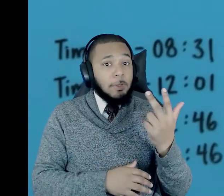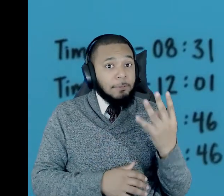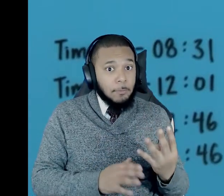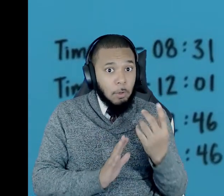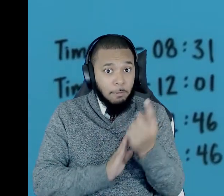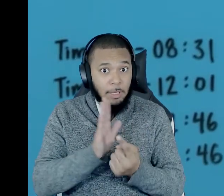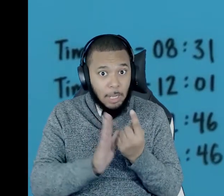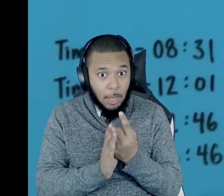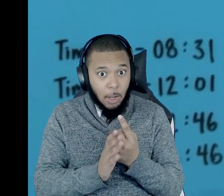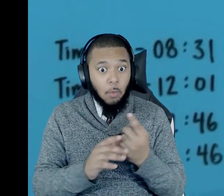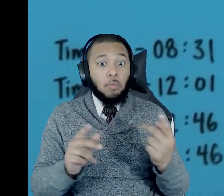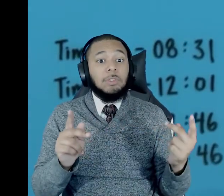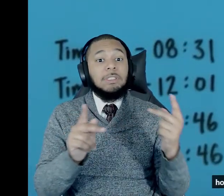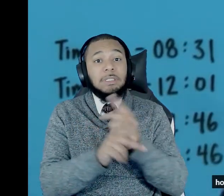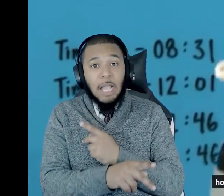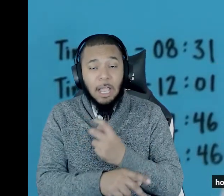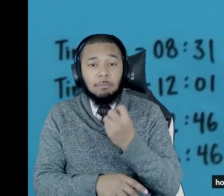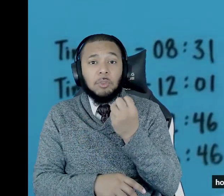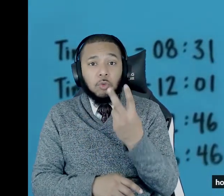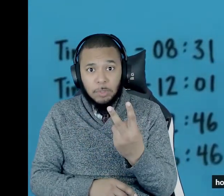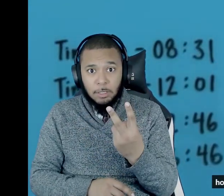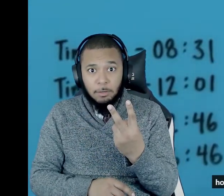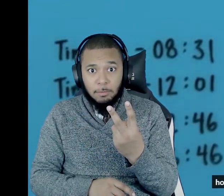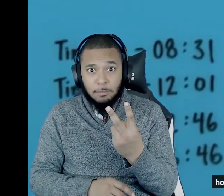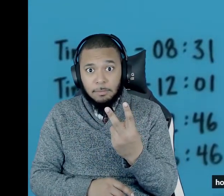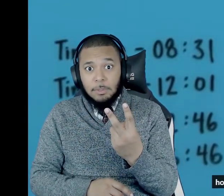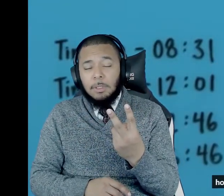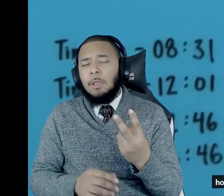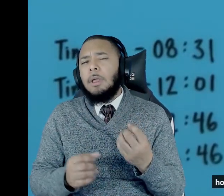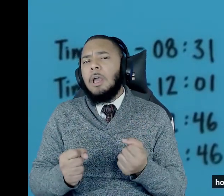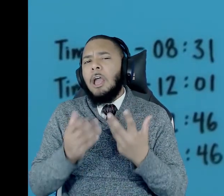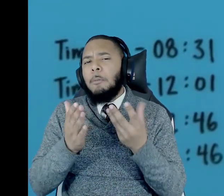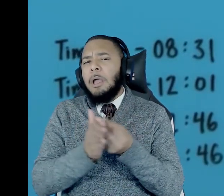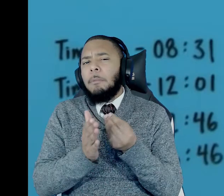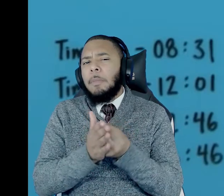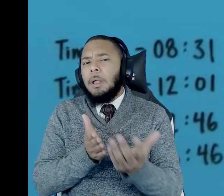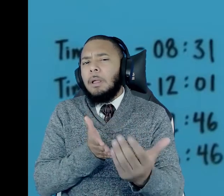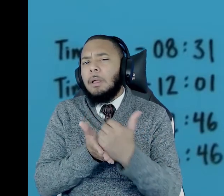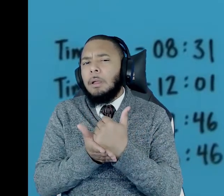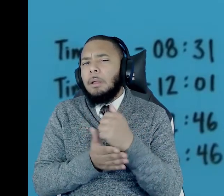hour times $12 per hour. How much extra money are we going to get for that?